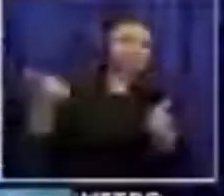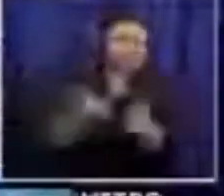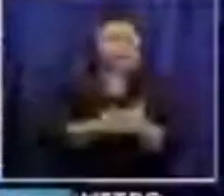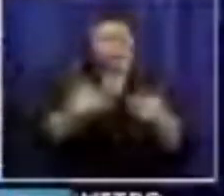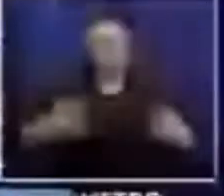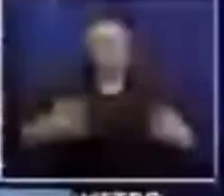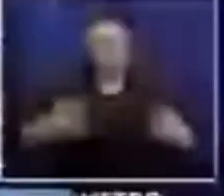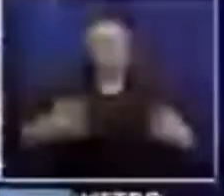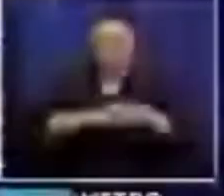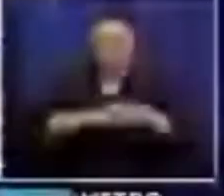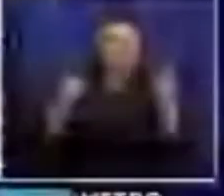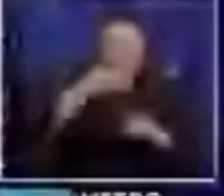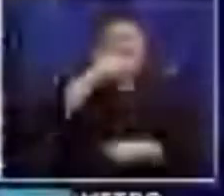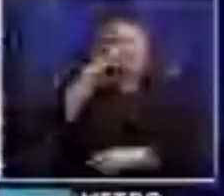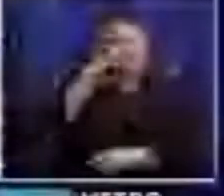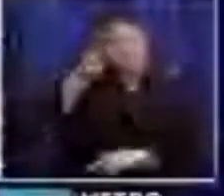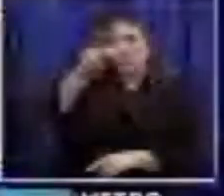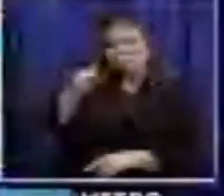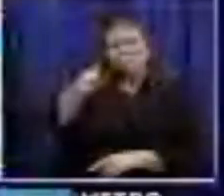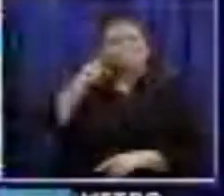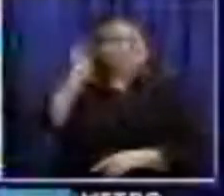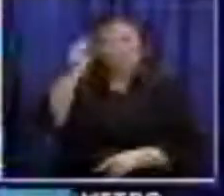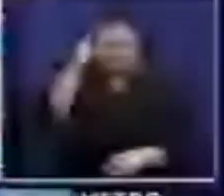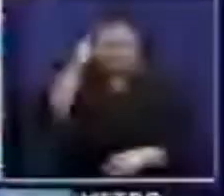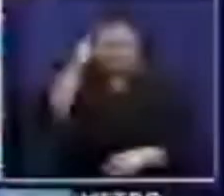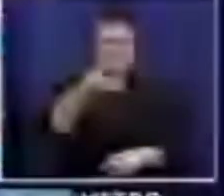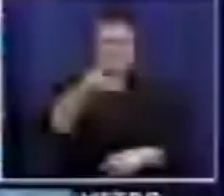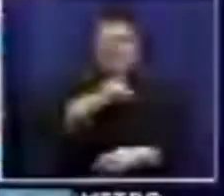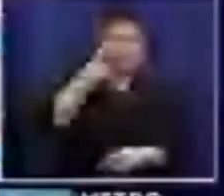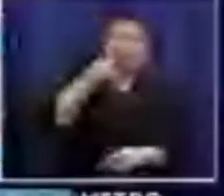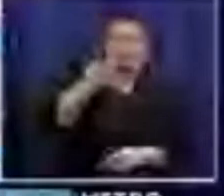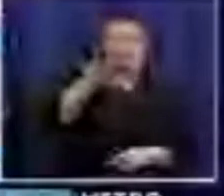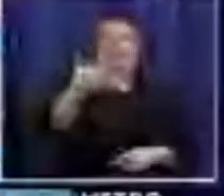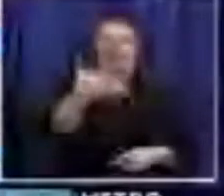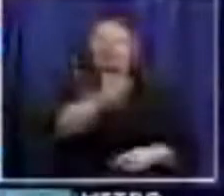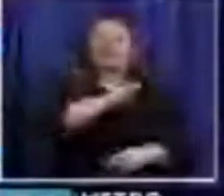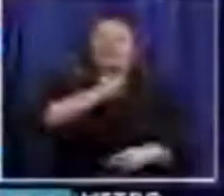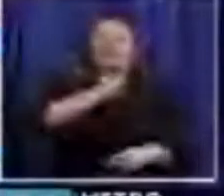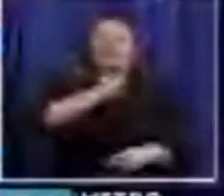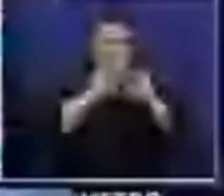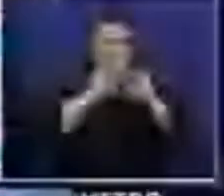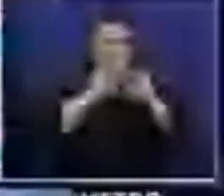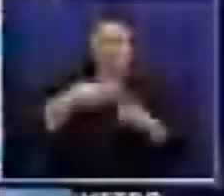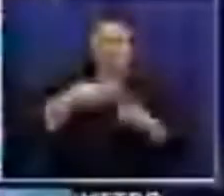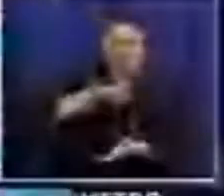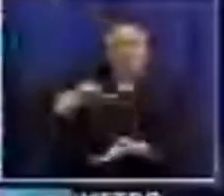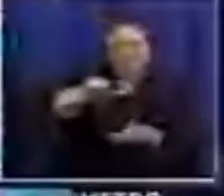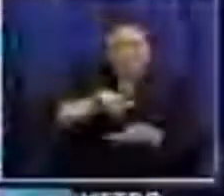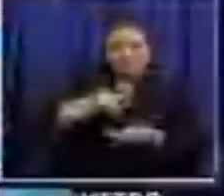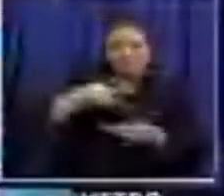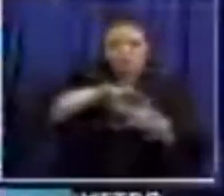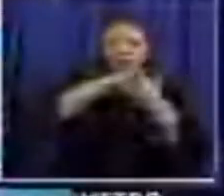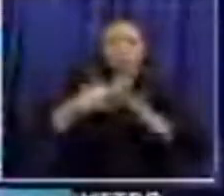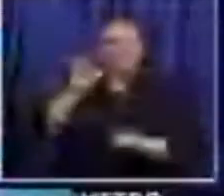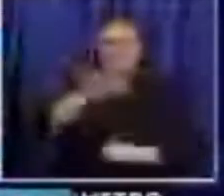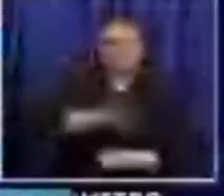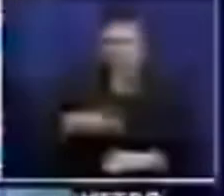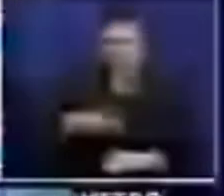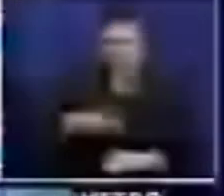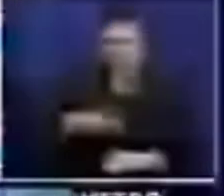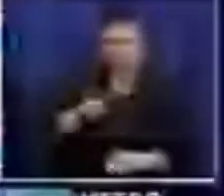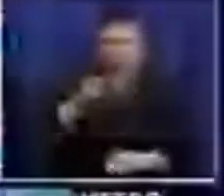5th Congressional District. We have received in our community something like $3.7 billion, billion with a